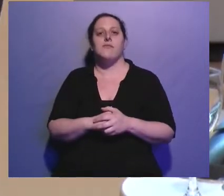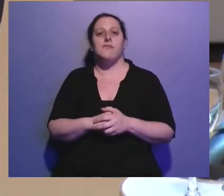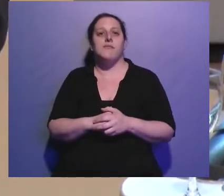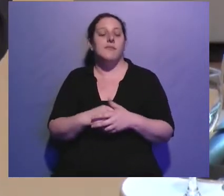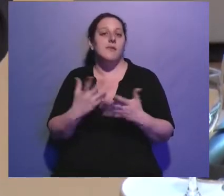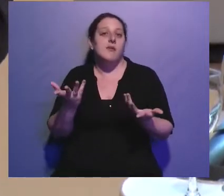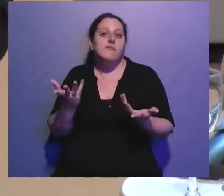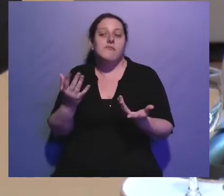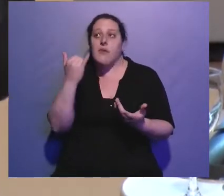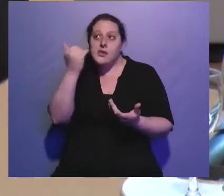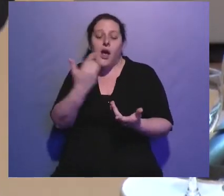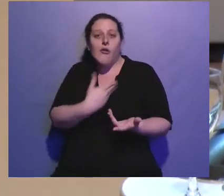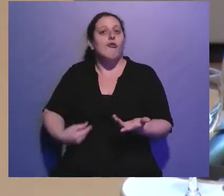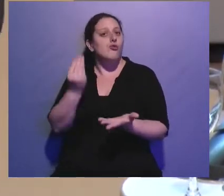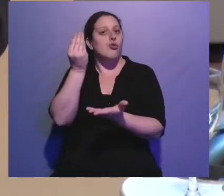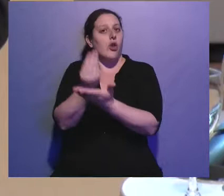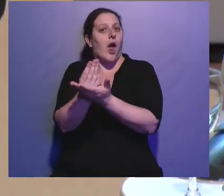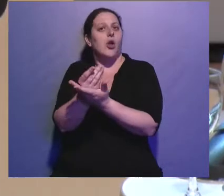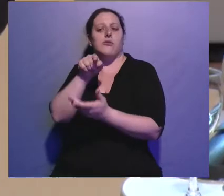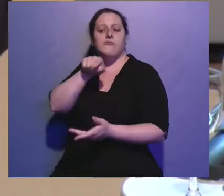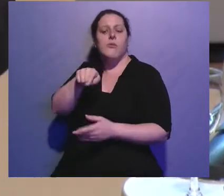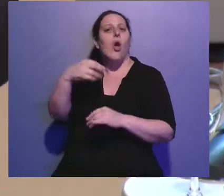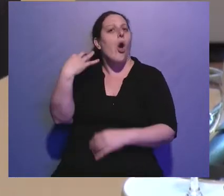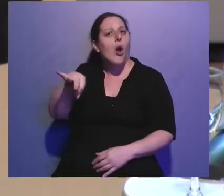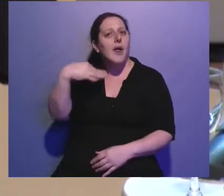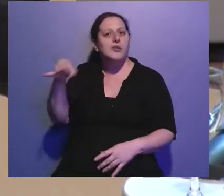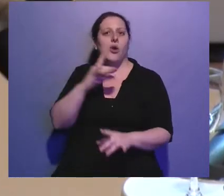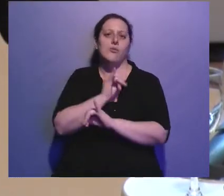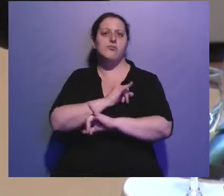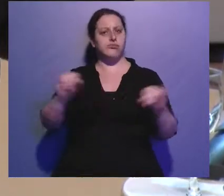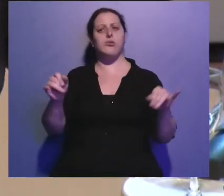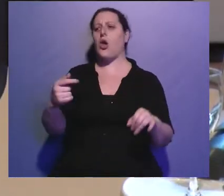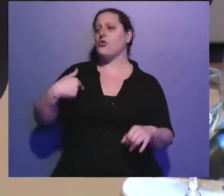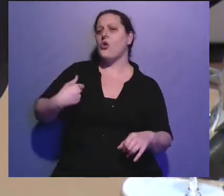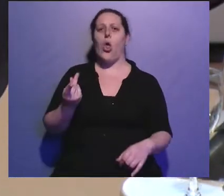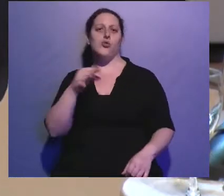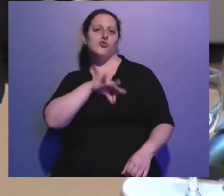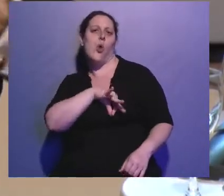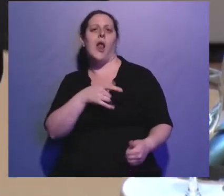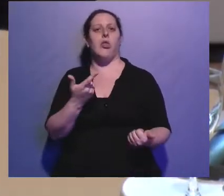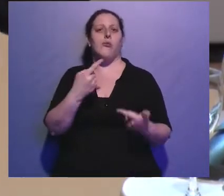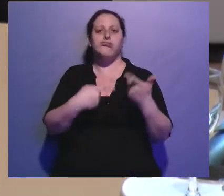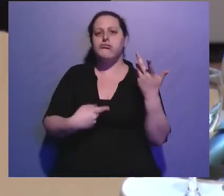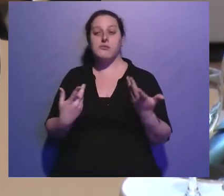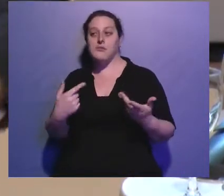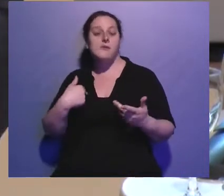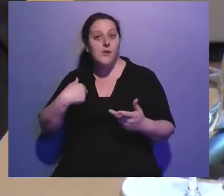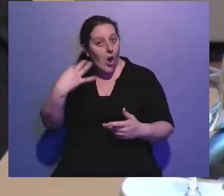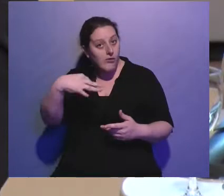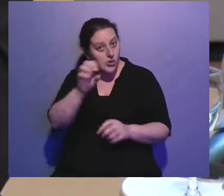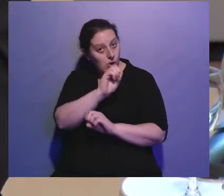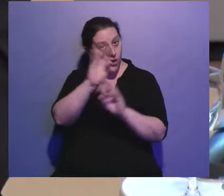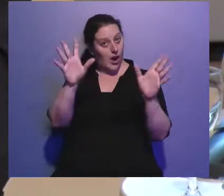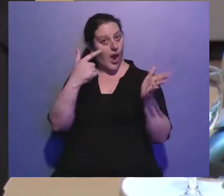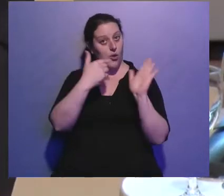of access to information. All data are there. Public servants are bound to disclose